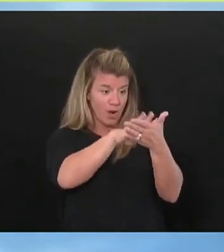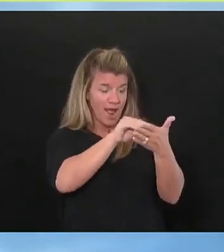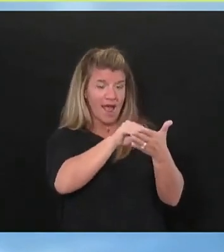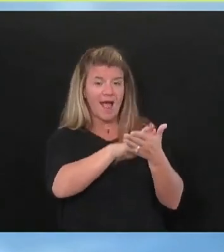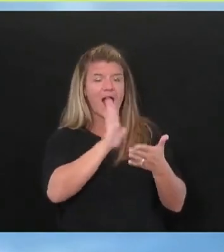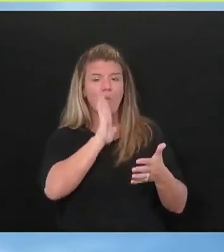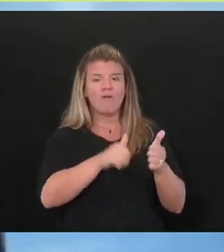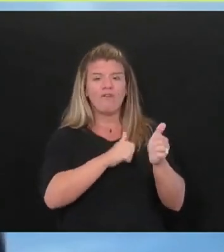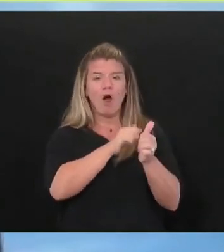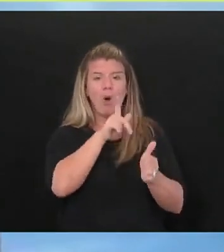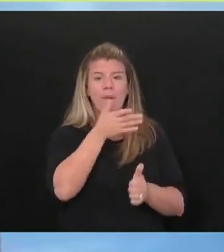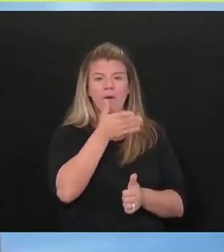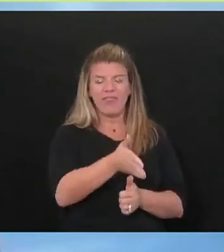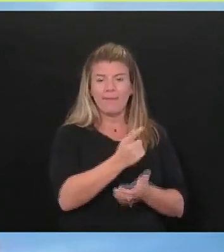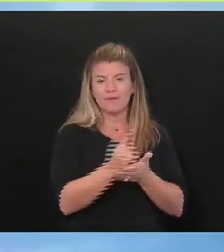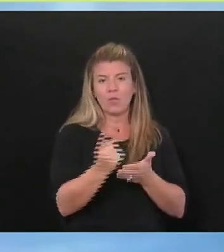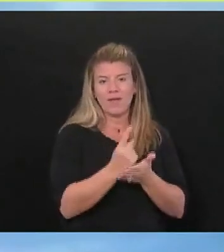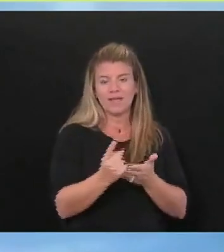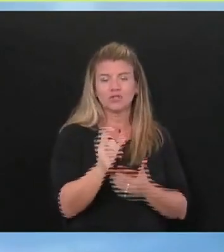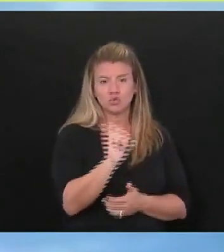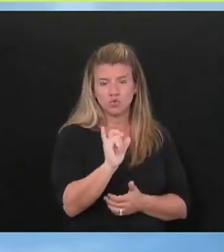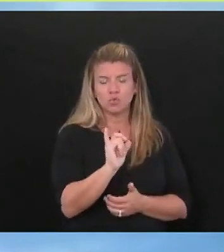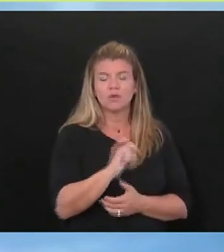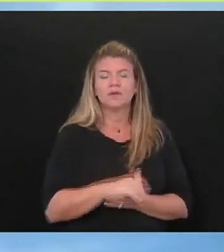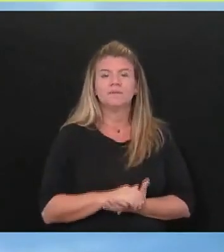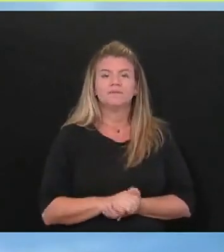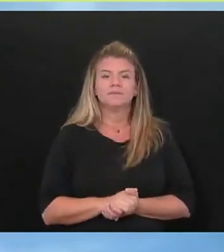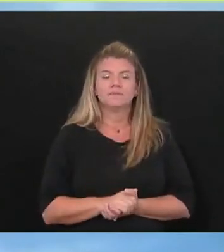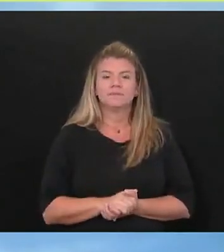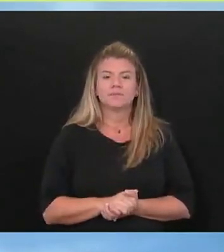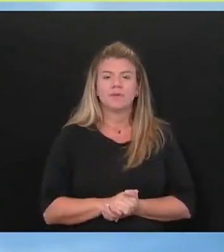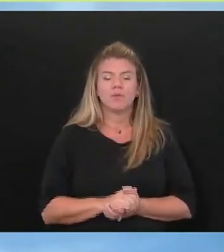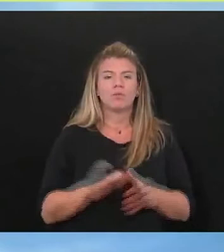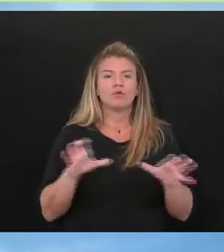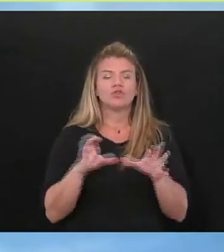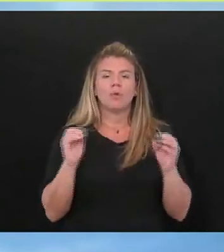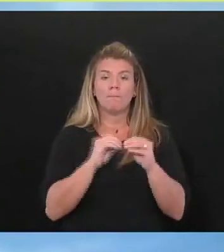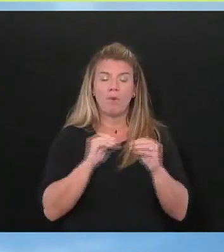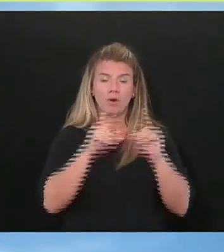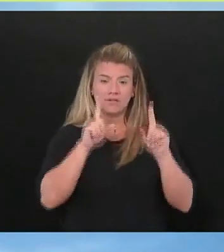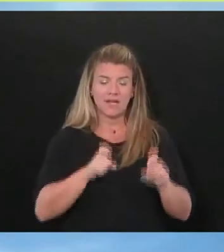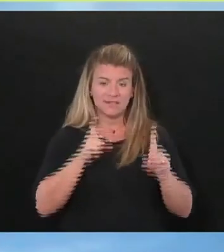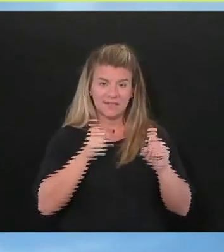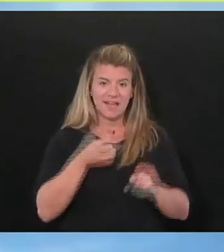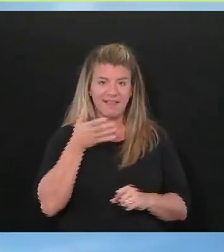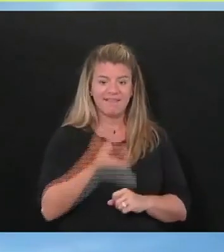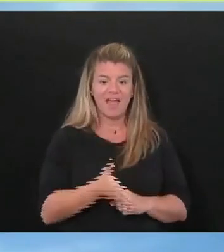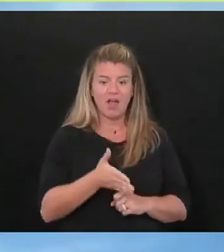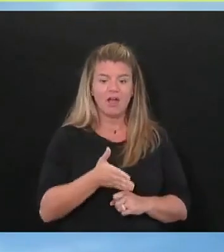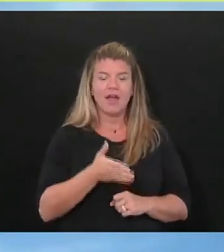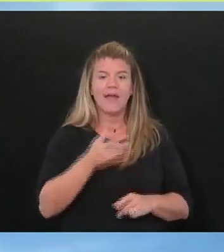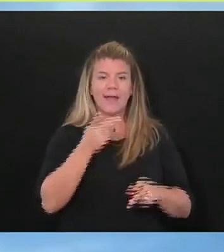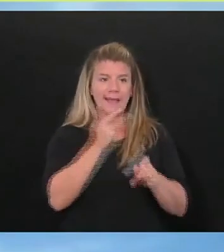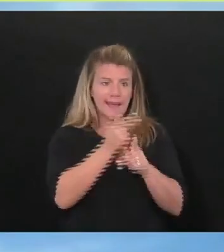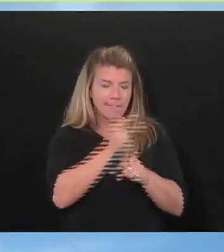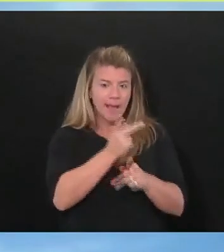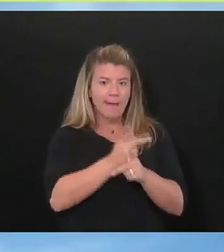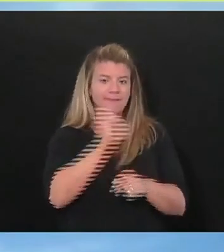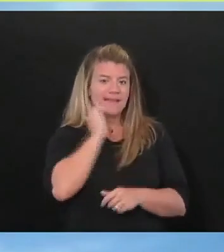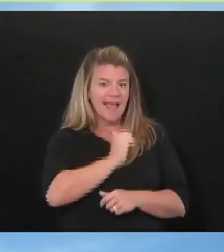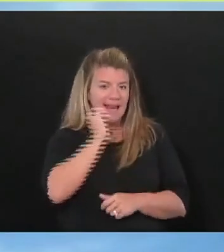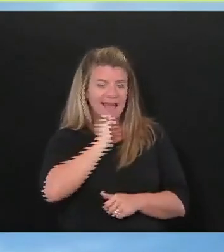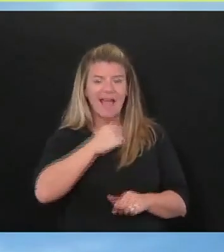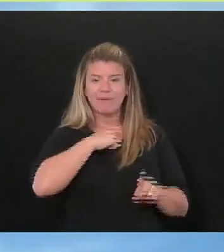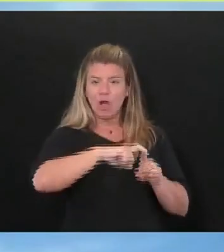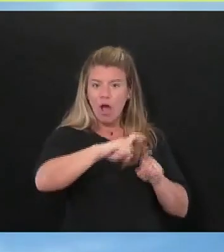weekend. Later on this week, I'll say, and we're going to do some more testing down there and keeping up with them on a daily basis. I've been calling